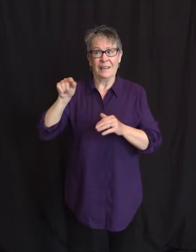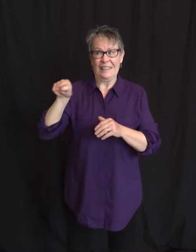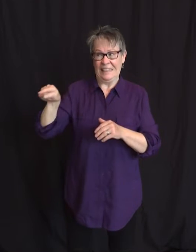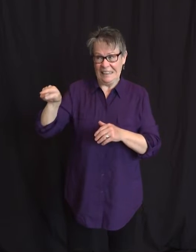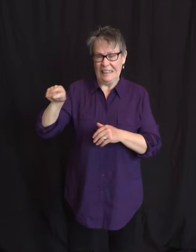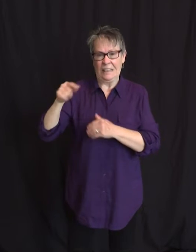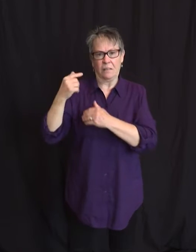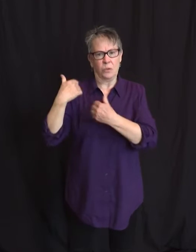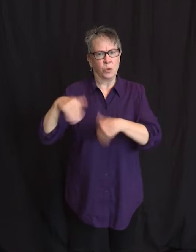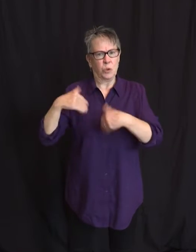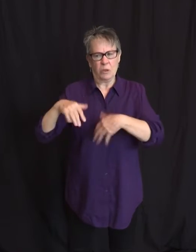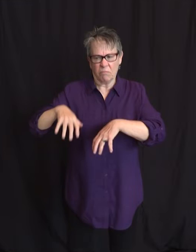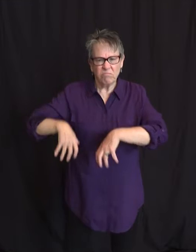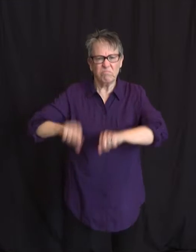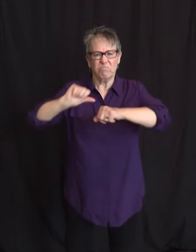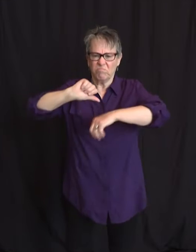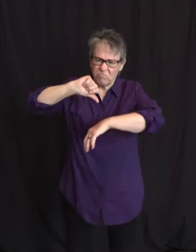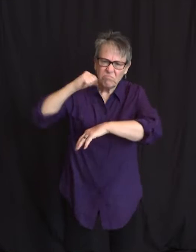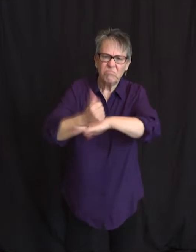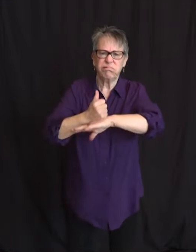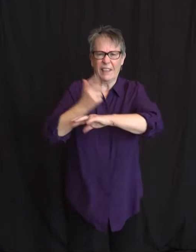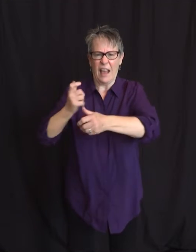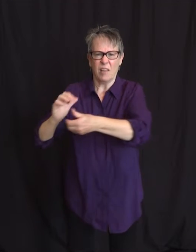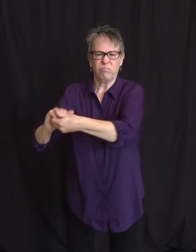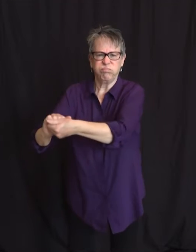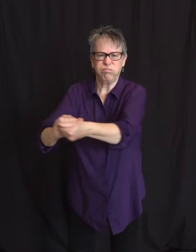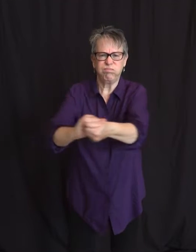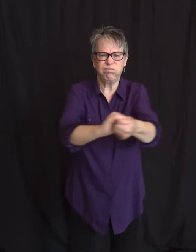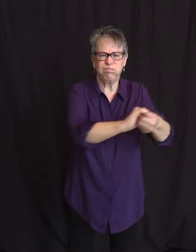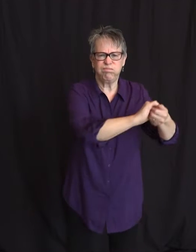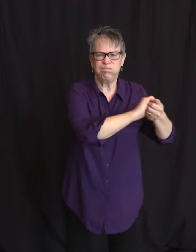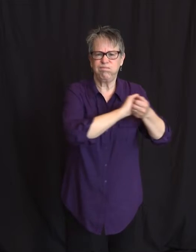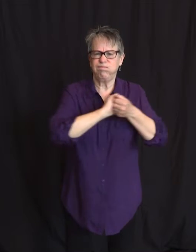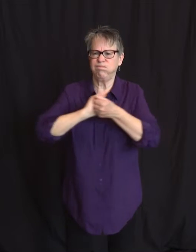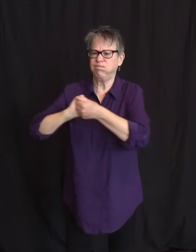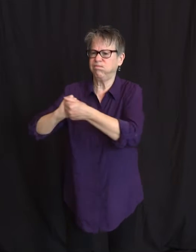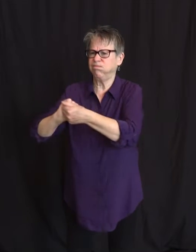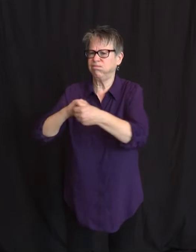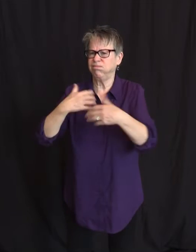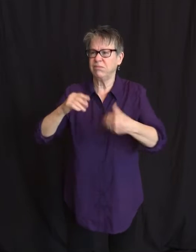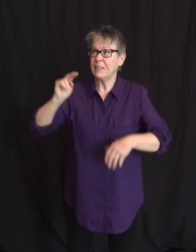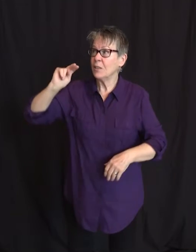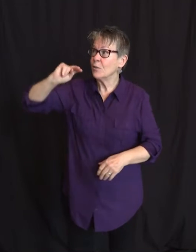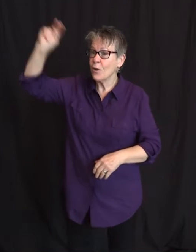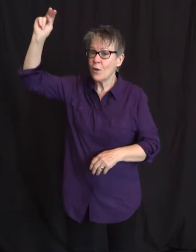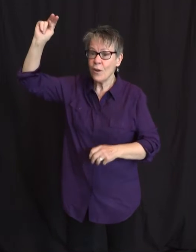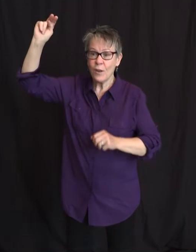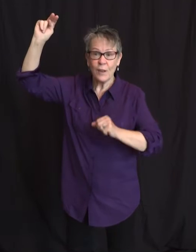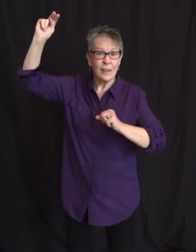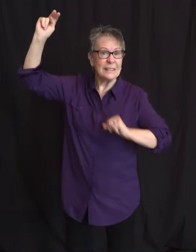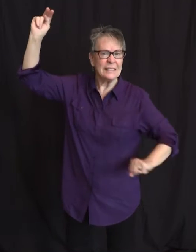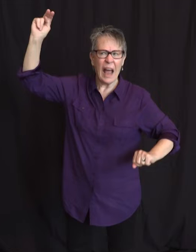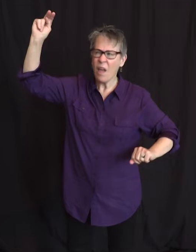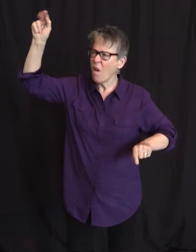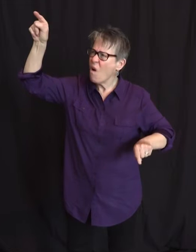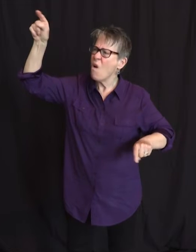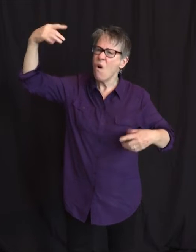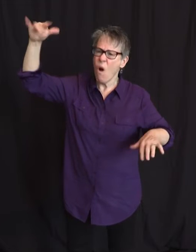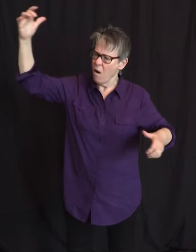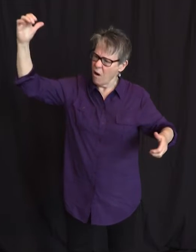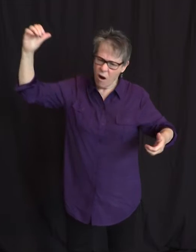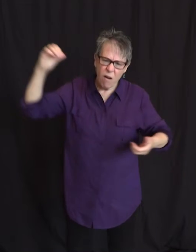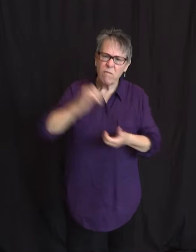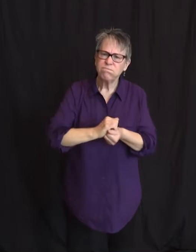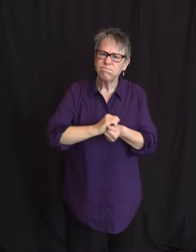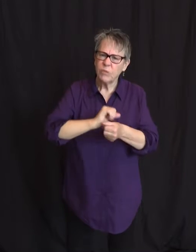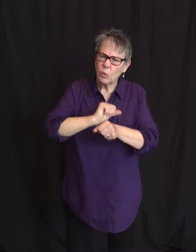people from one state to the other, from one end of the state to the other. And Congressman Malinowski pointed out the divisiveness